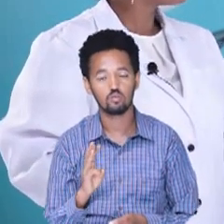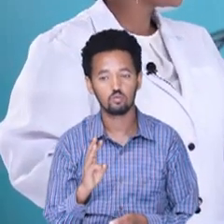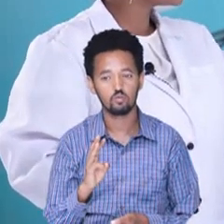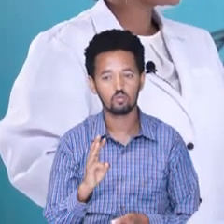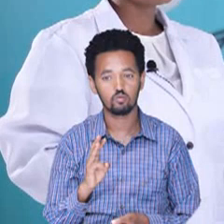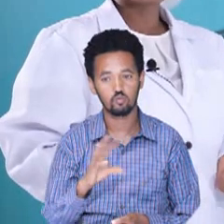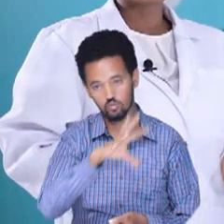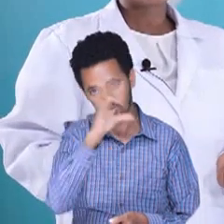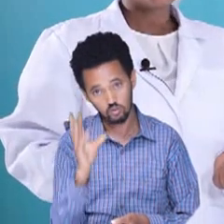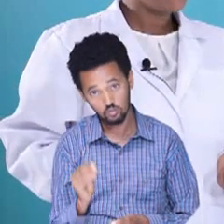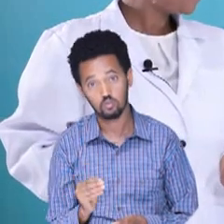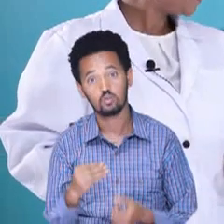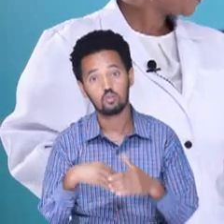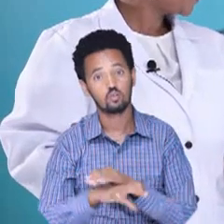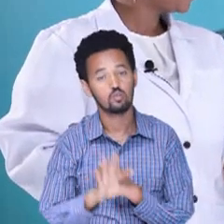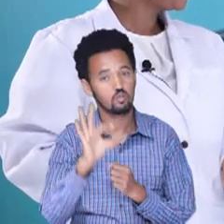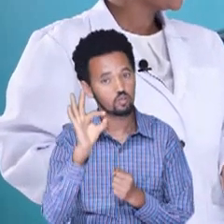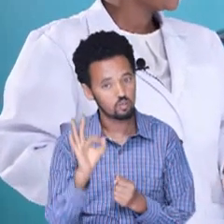plains have this type of soil.